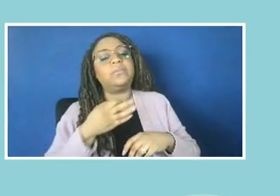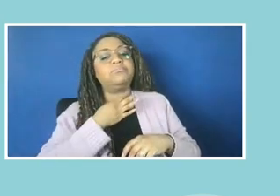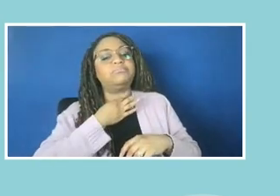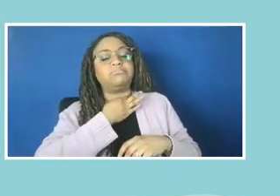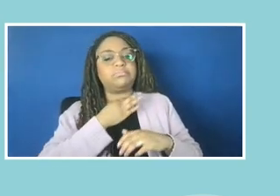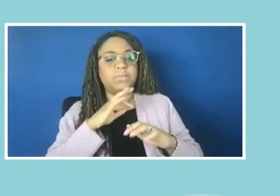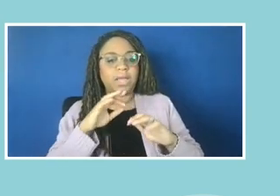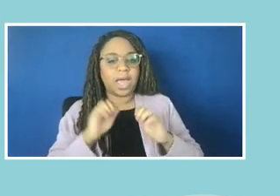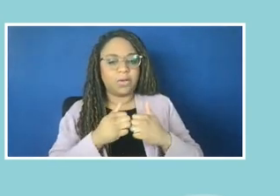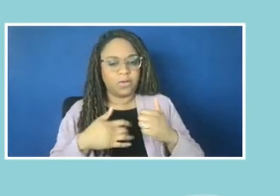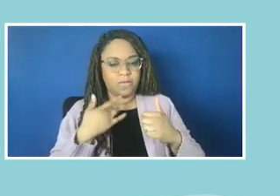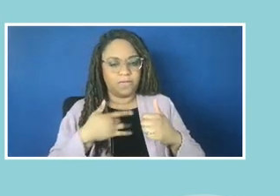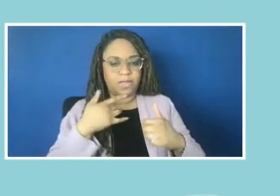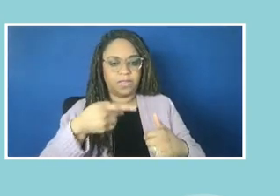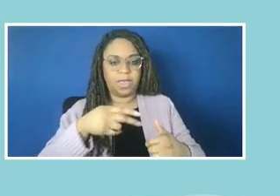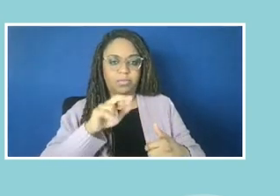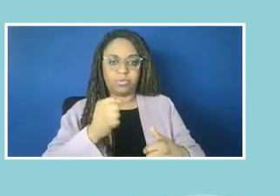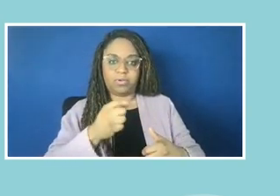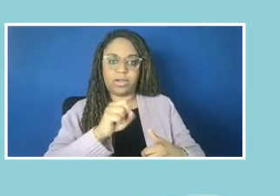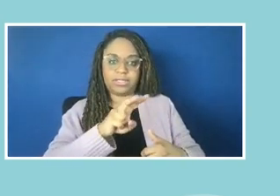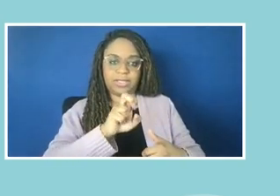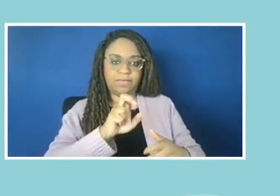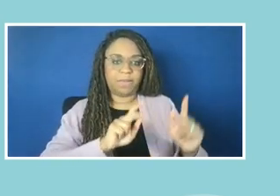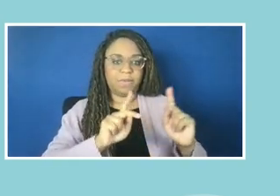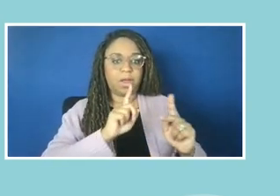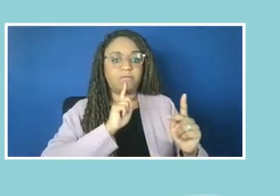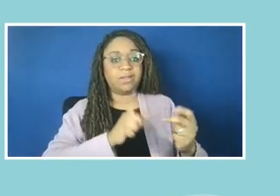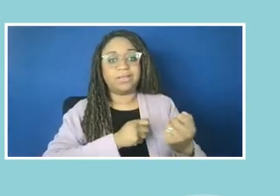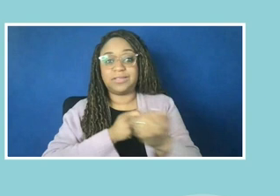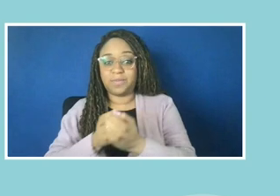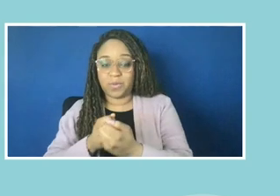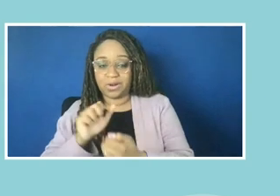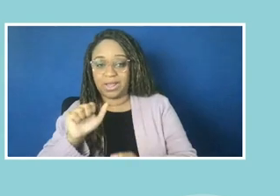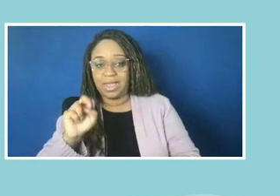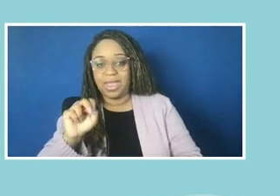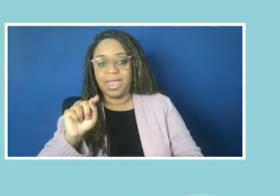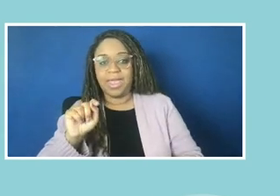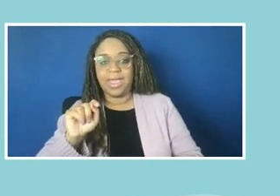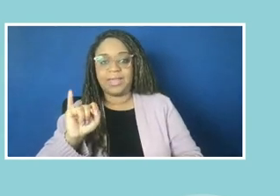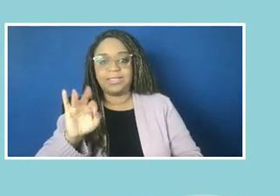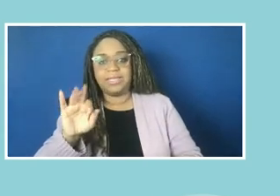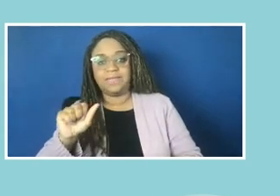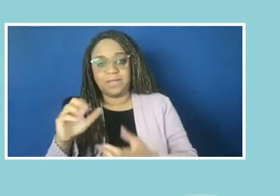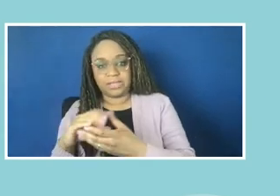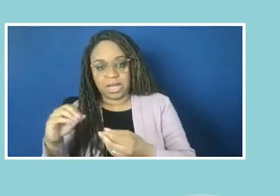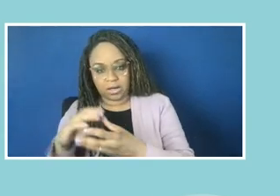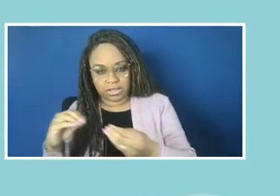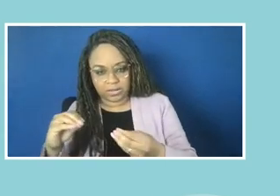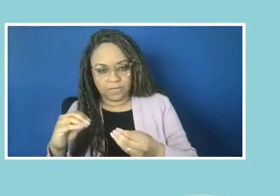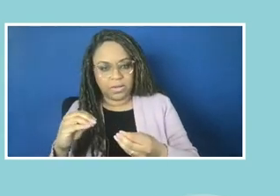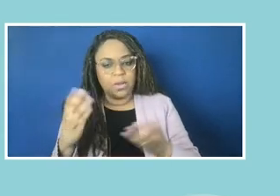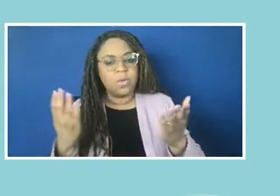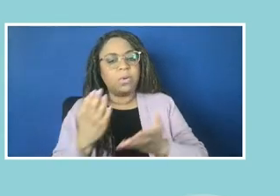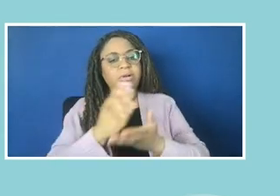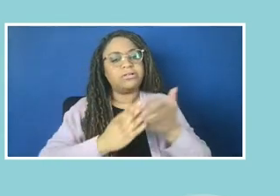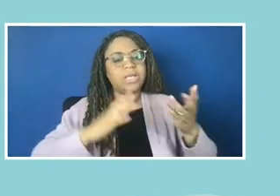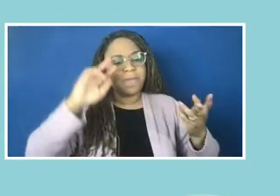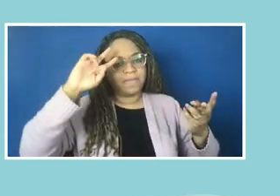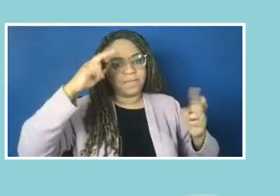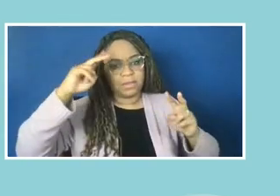narratives and conspiracies about Antifa? And what are some common misconceptions progressives have about anti-fascist